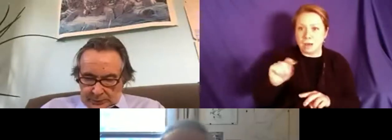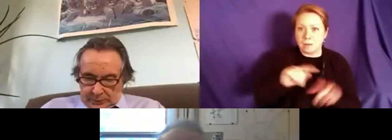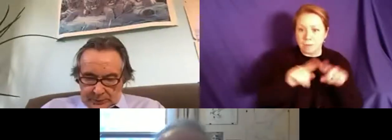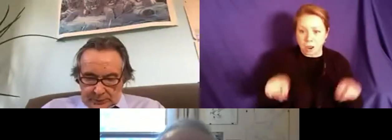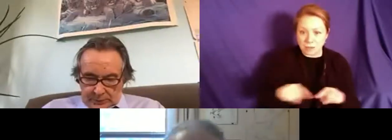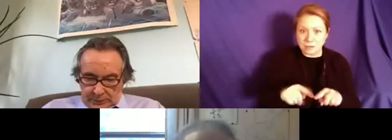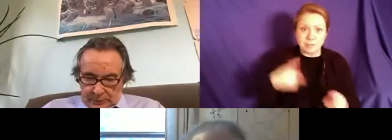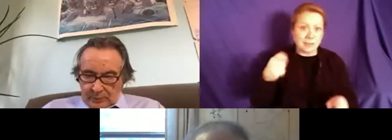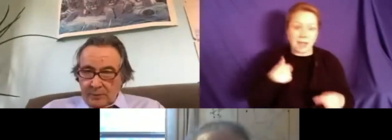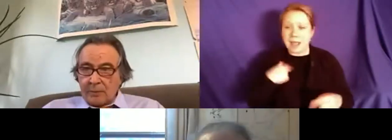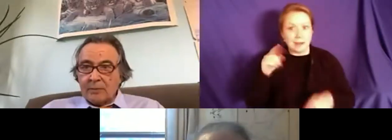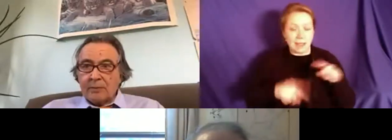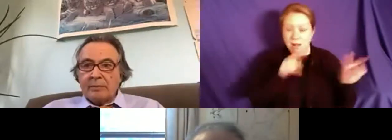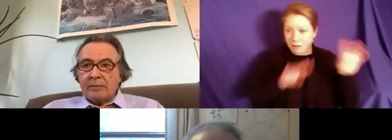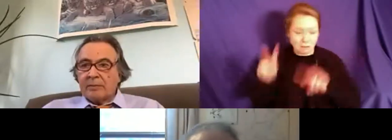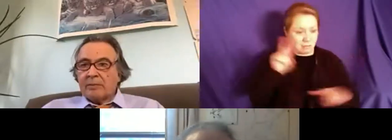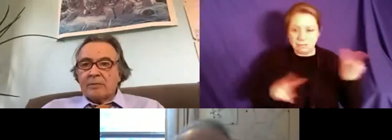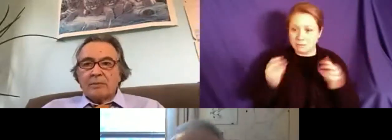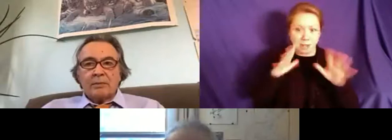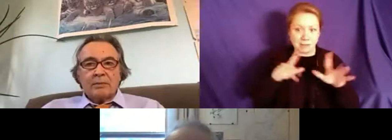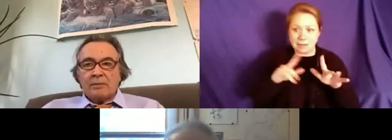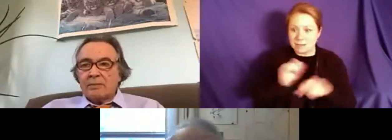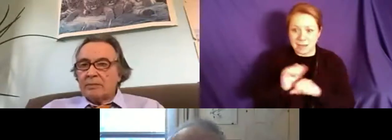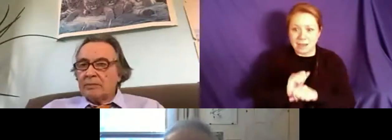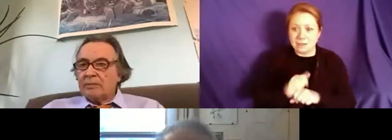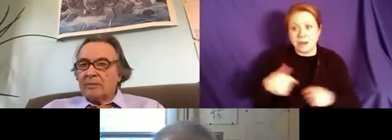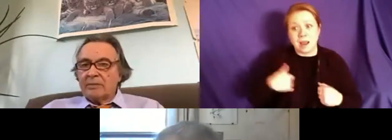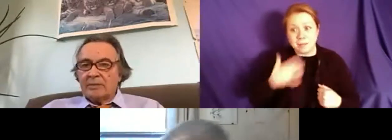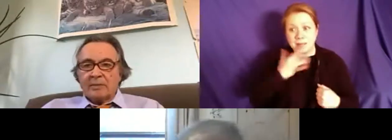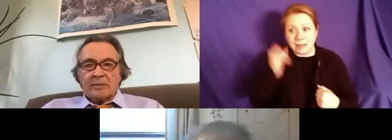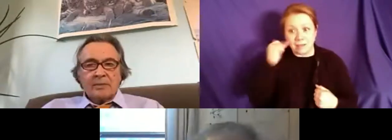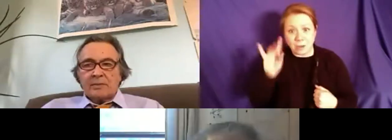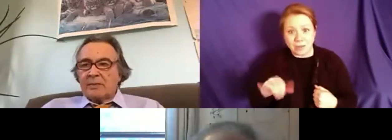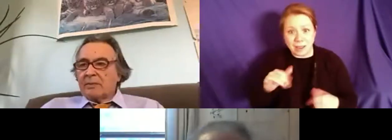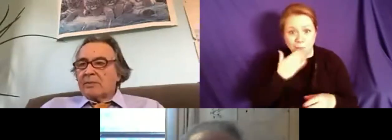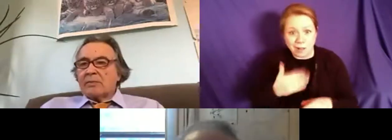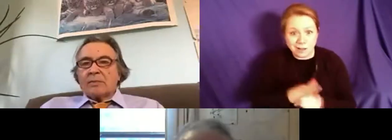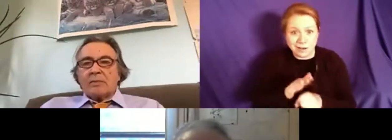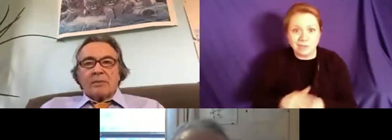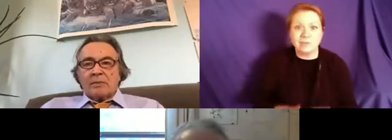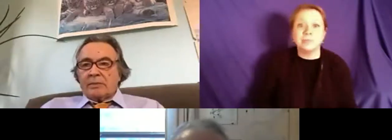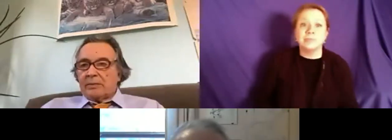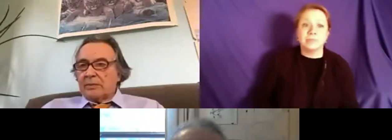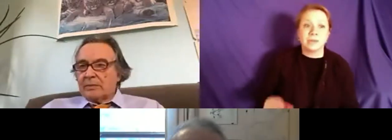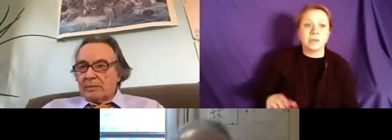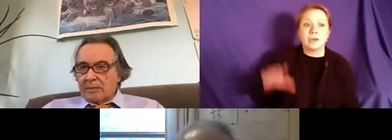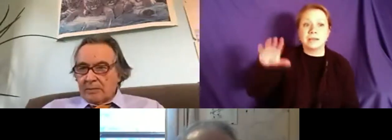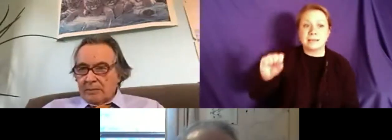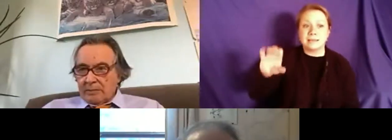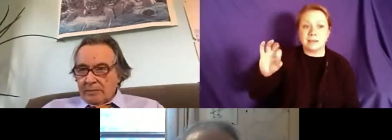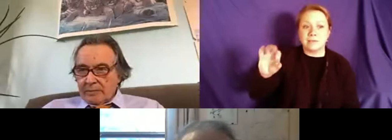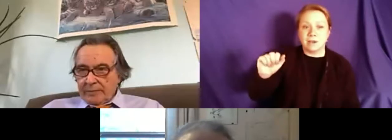only keep track of one thing at a time, and I'm lucky if I can do that very well. She'll keep me posted